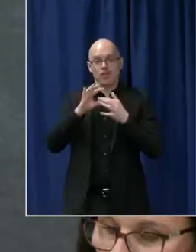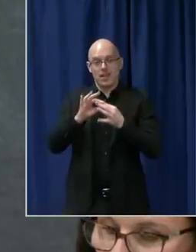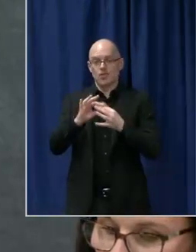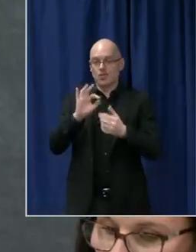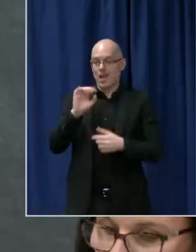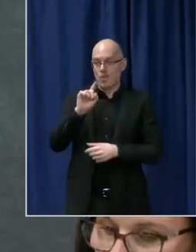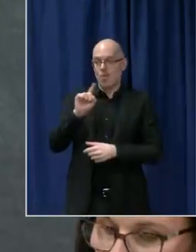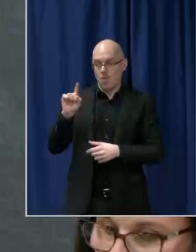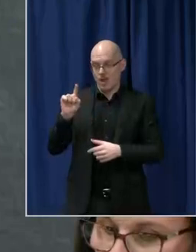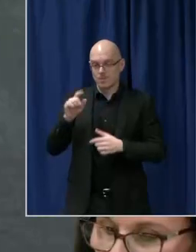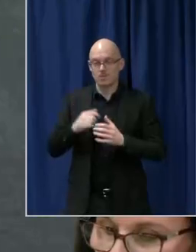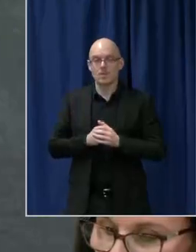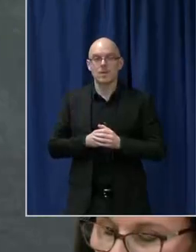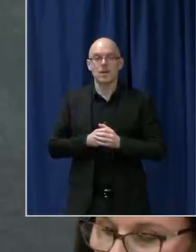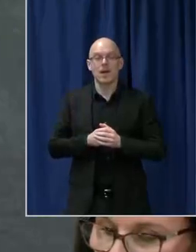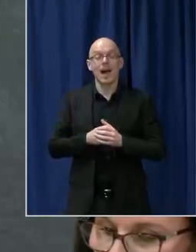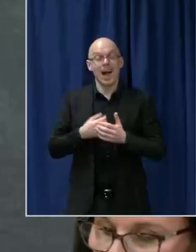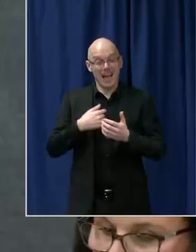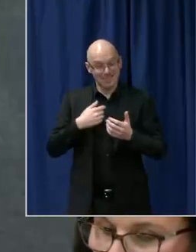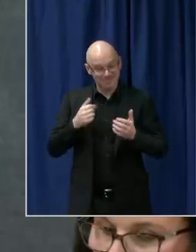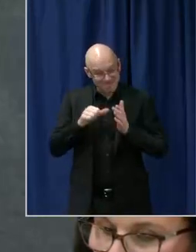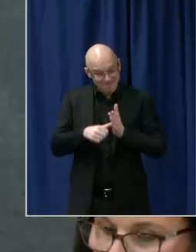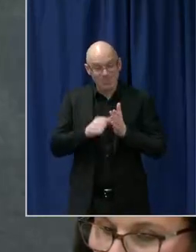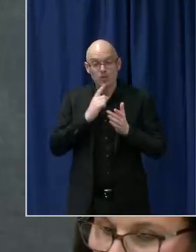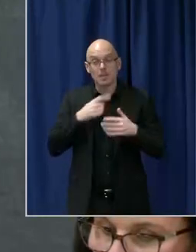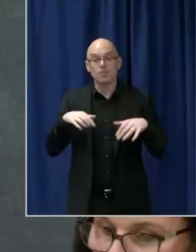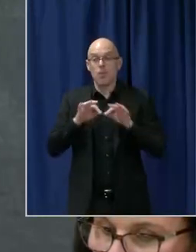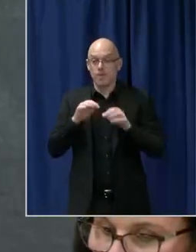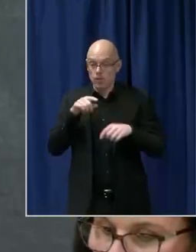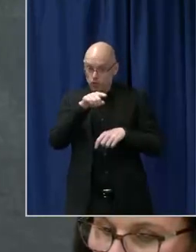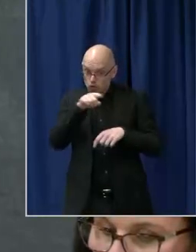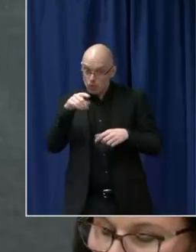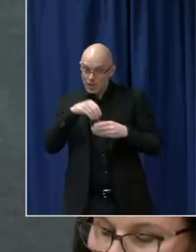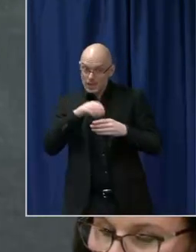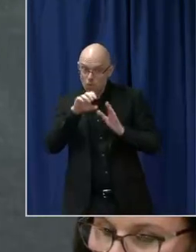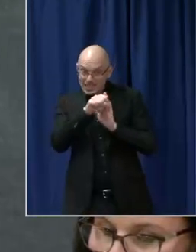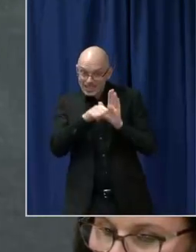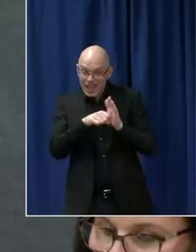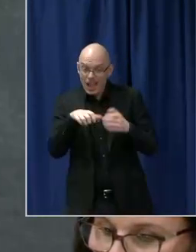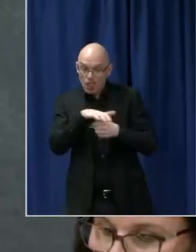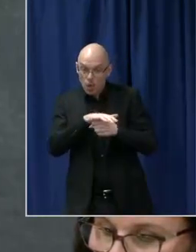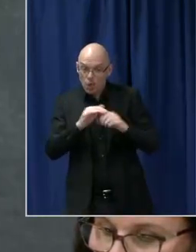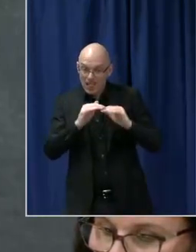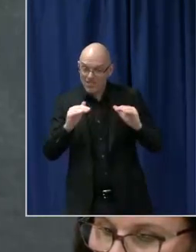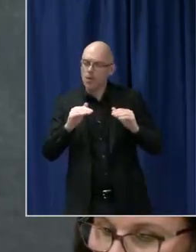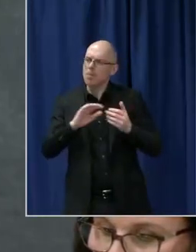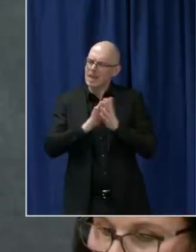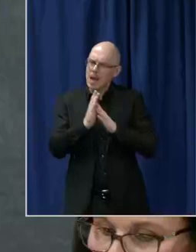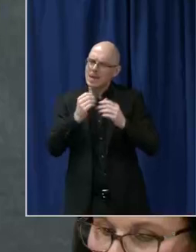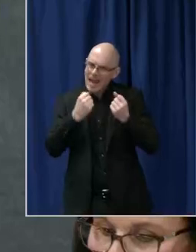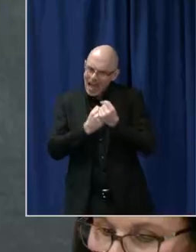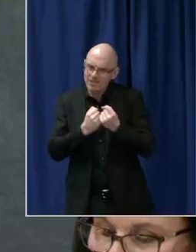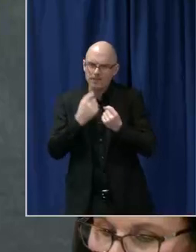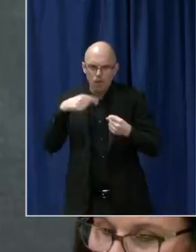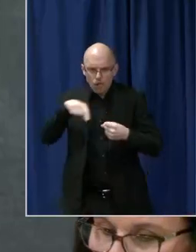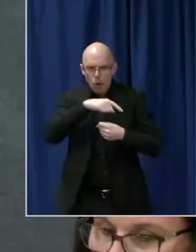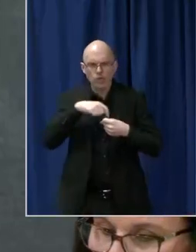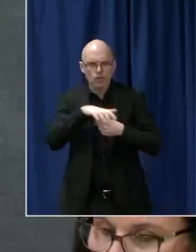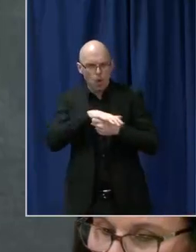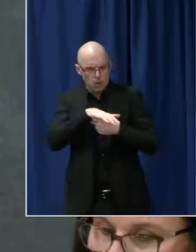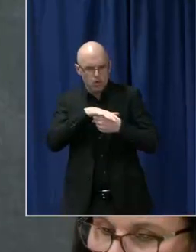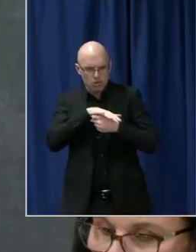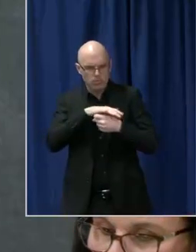state to help at the local level and the state level where they have more ability to implement technology